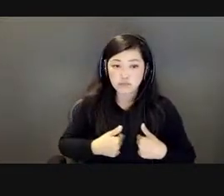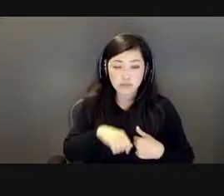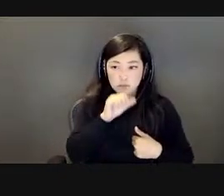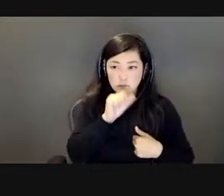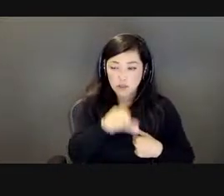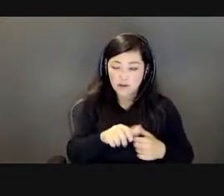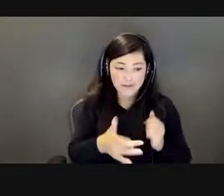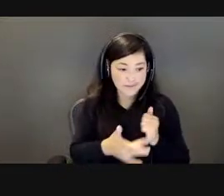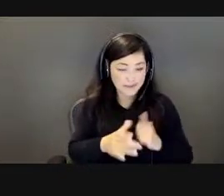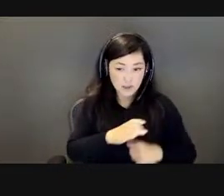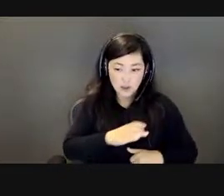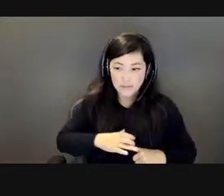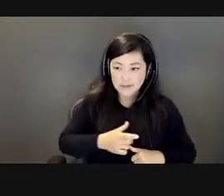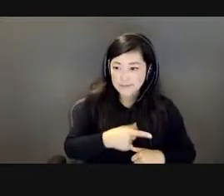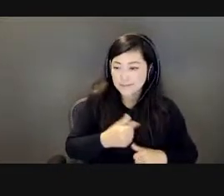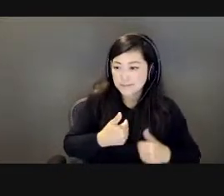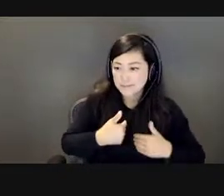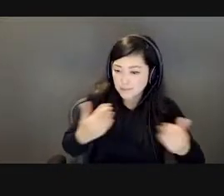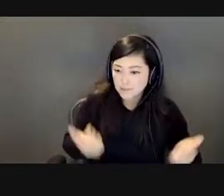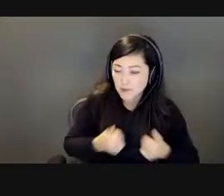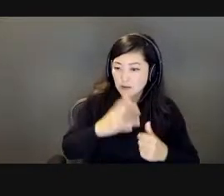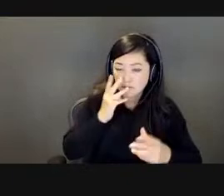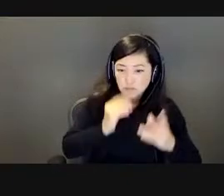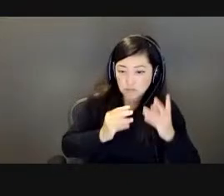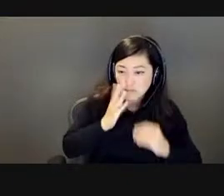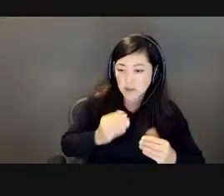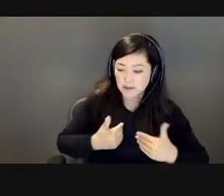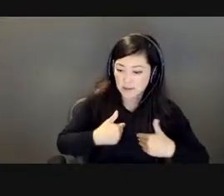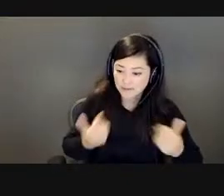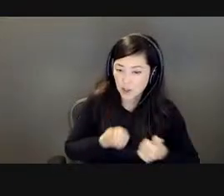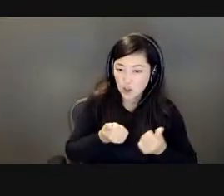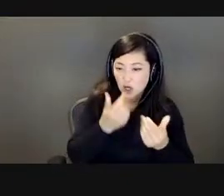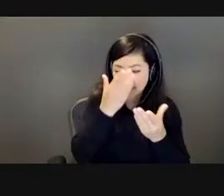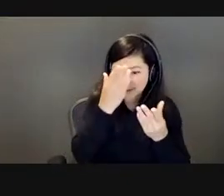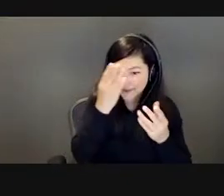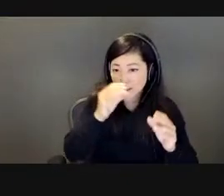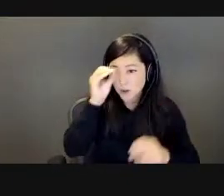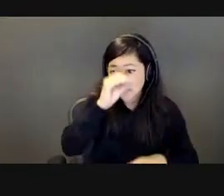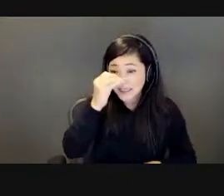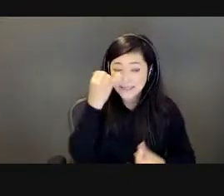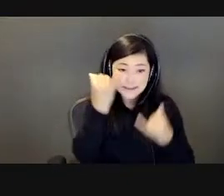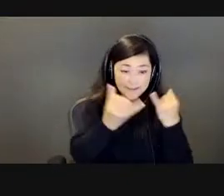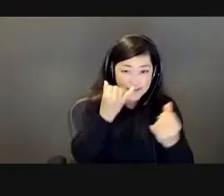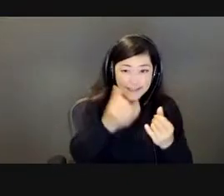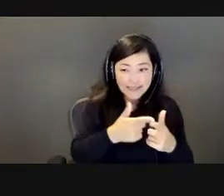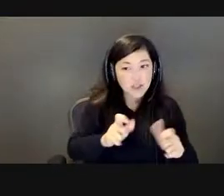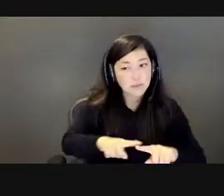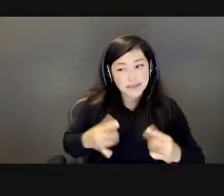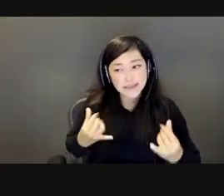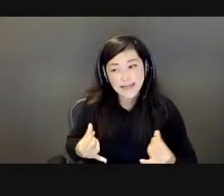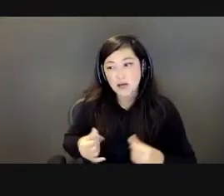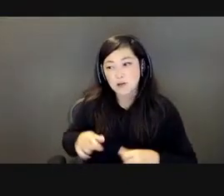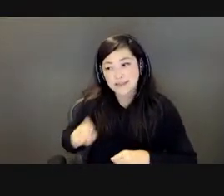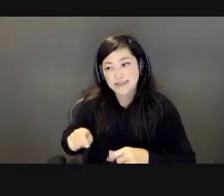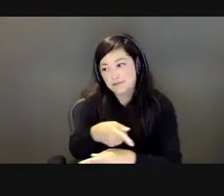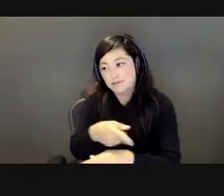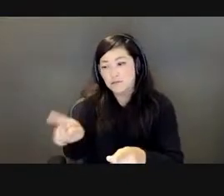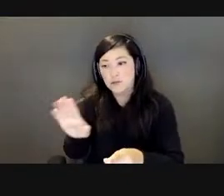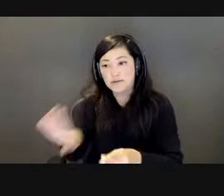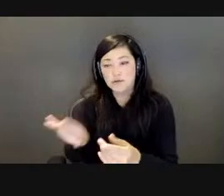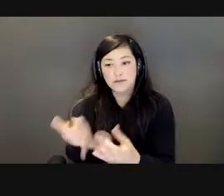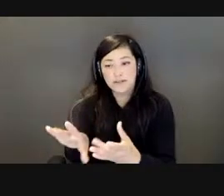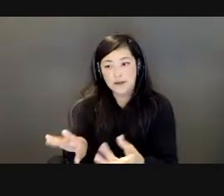our technical committee, it's now time for us to go out to you and get your feedback so we can make it and build it